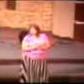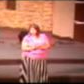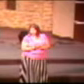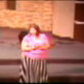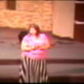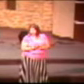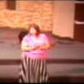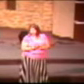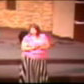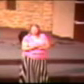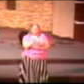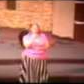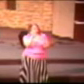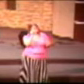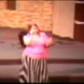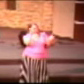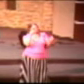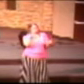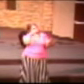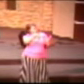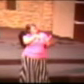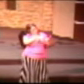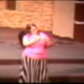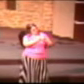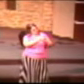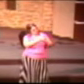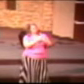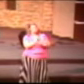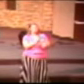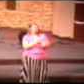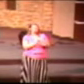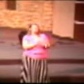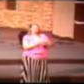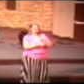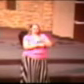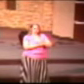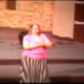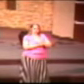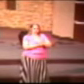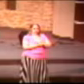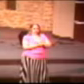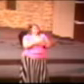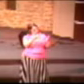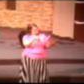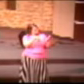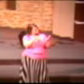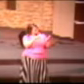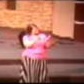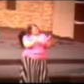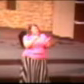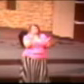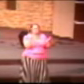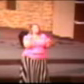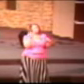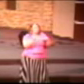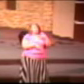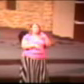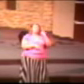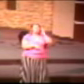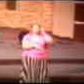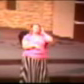And what's amazing is, is we get to read how the church changed. Because you can't